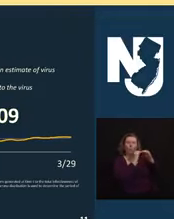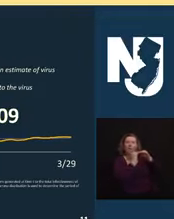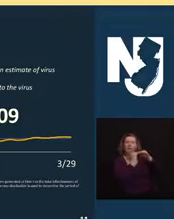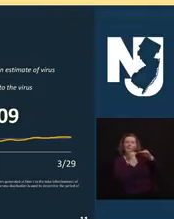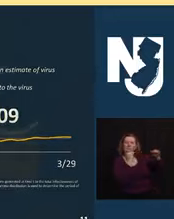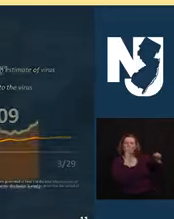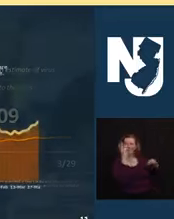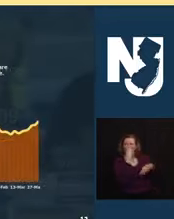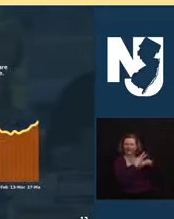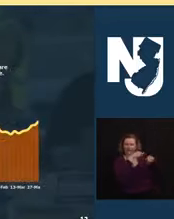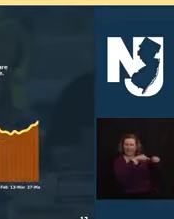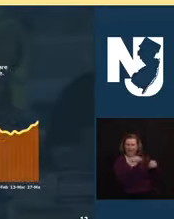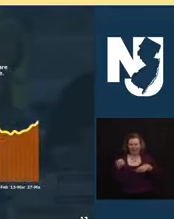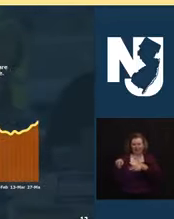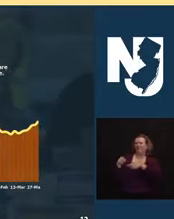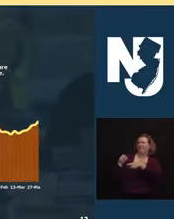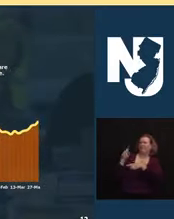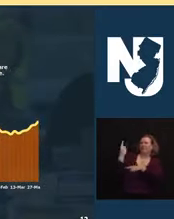hospitals last night, as of 10 p.m.,